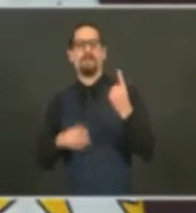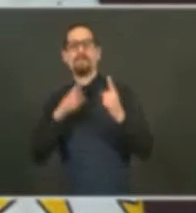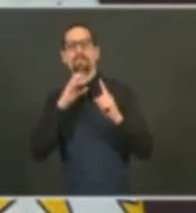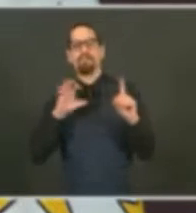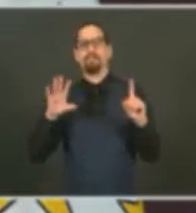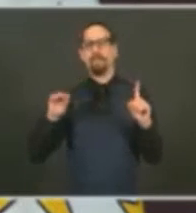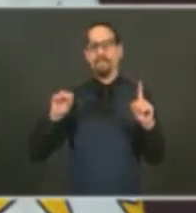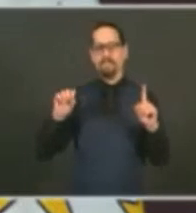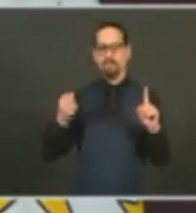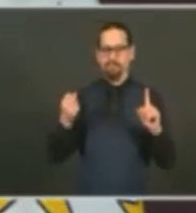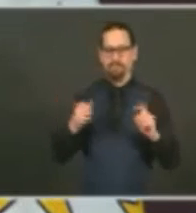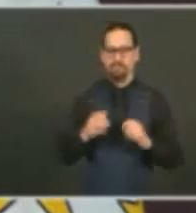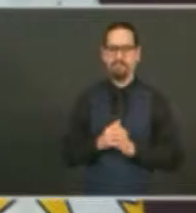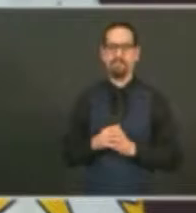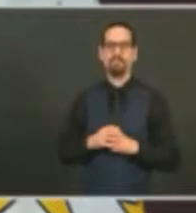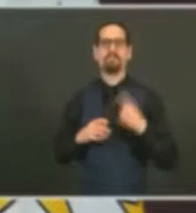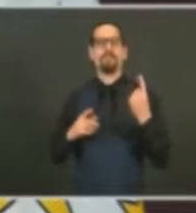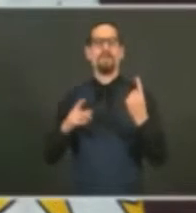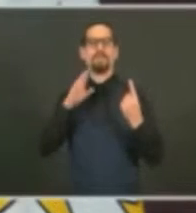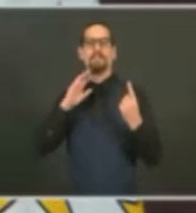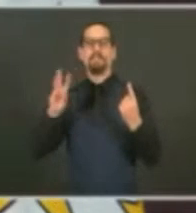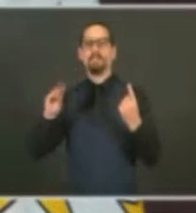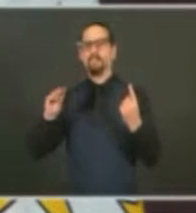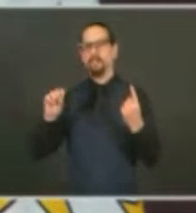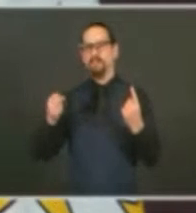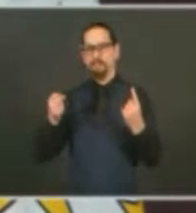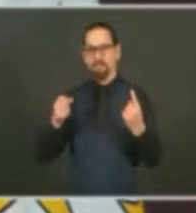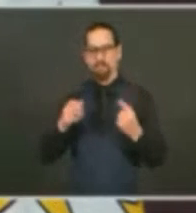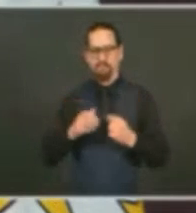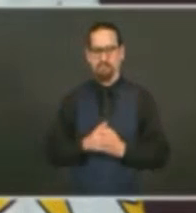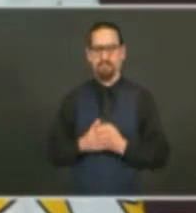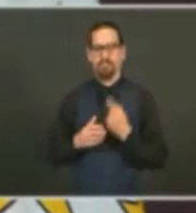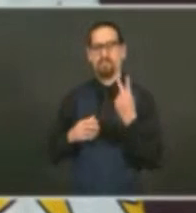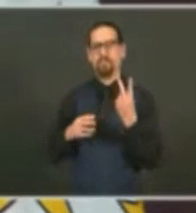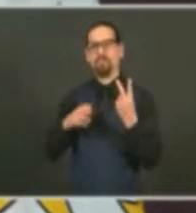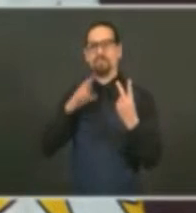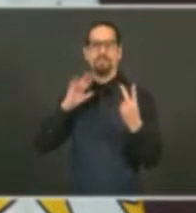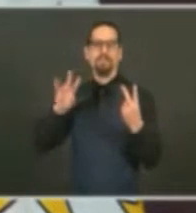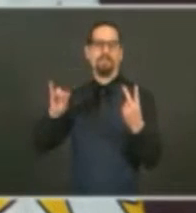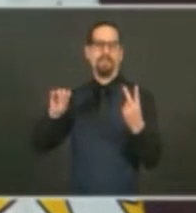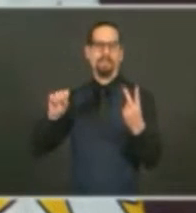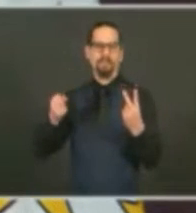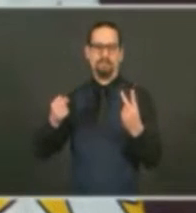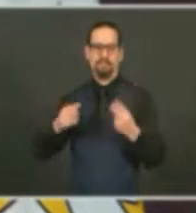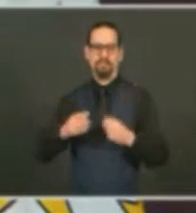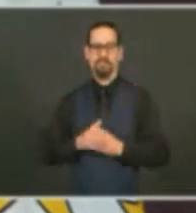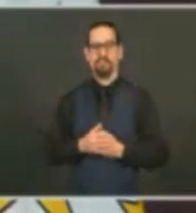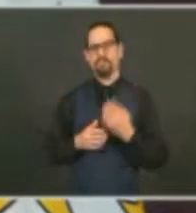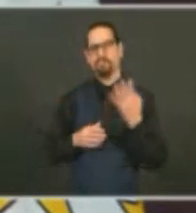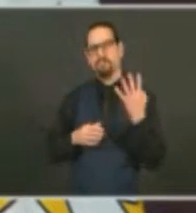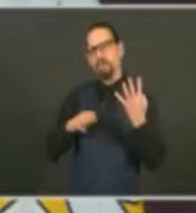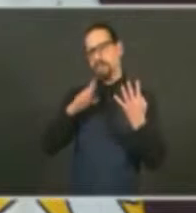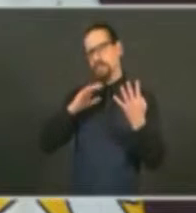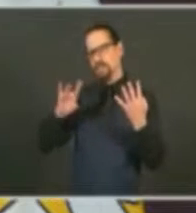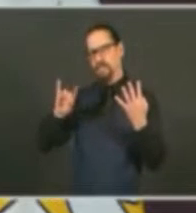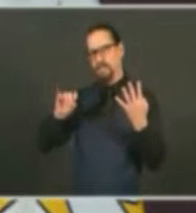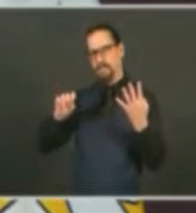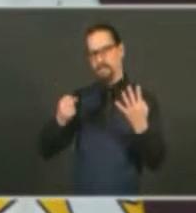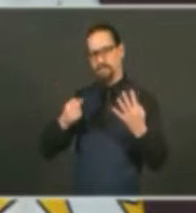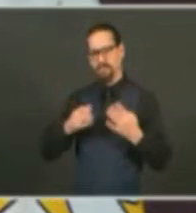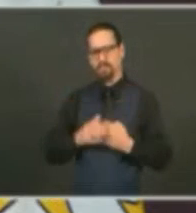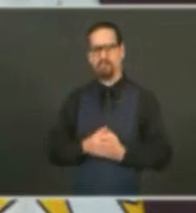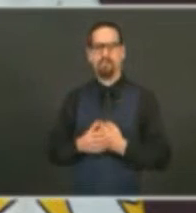50s, another individual was in their 60s, 2 people were in their 70s, 4 people were in